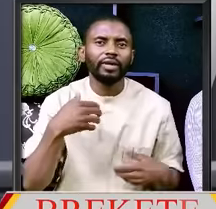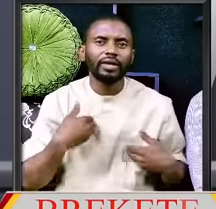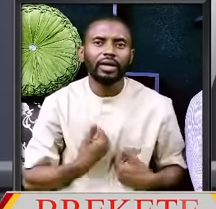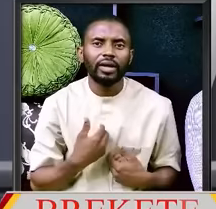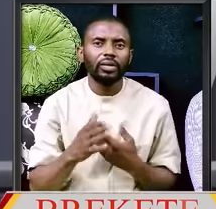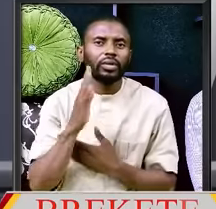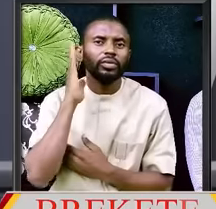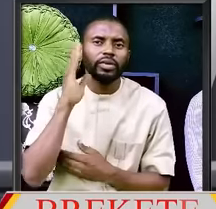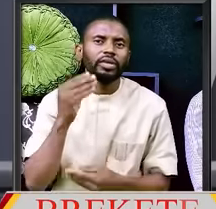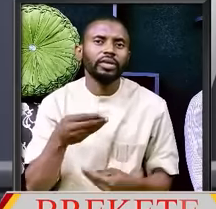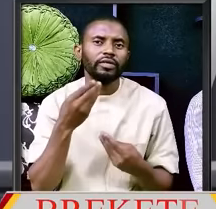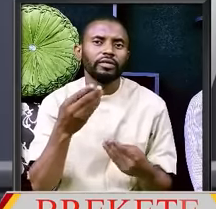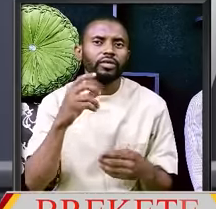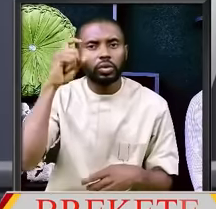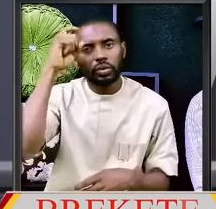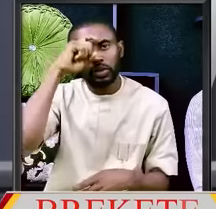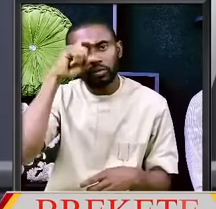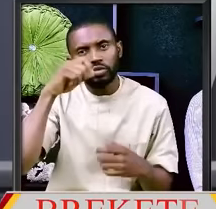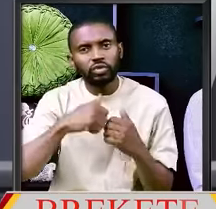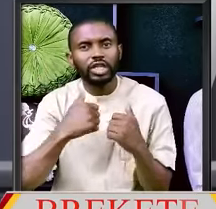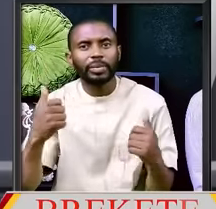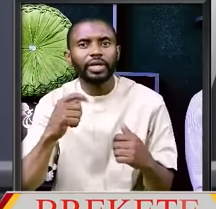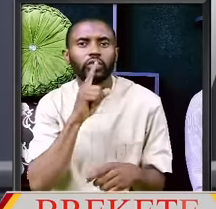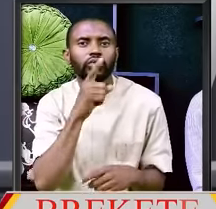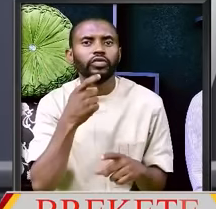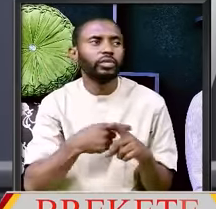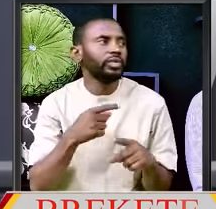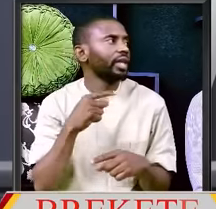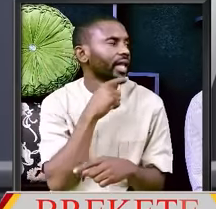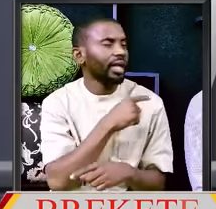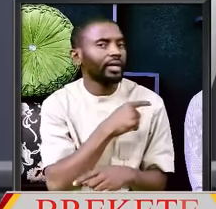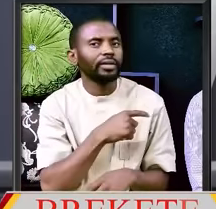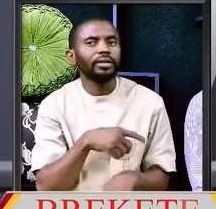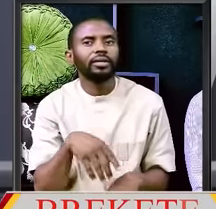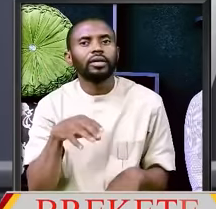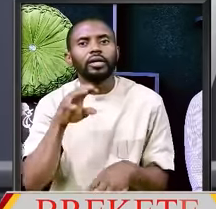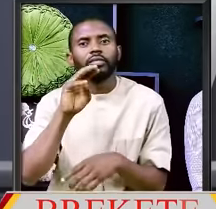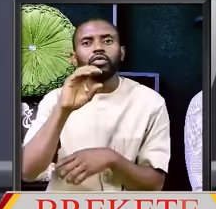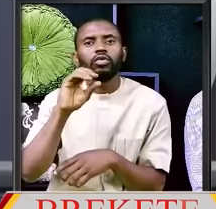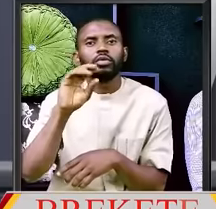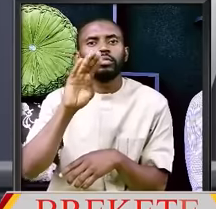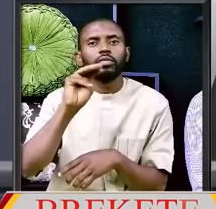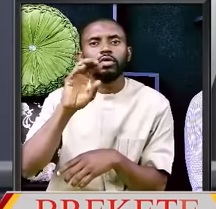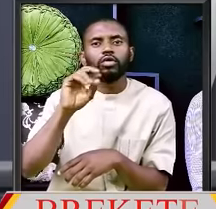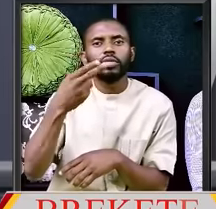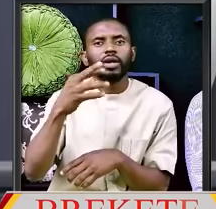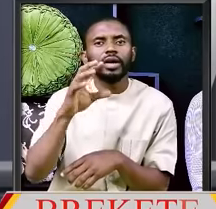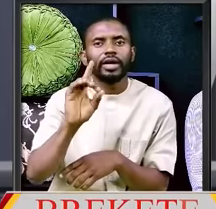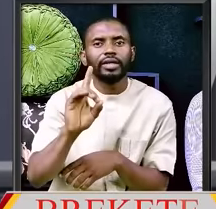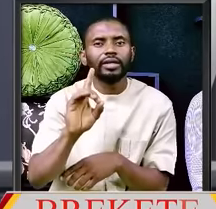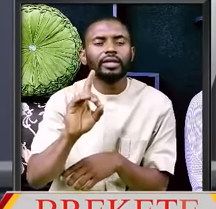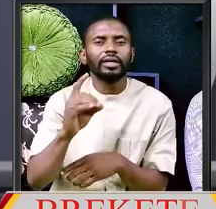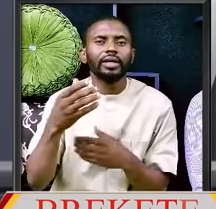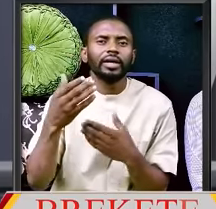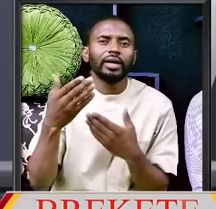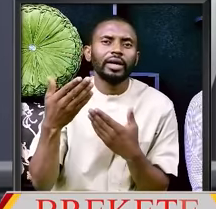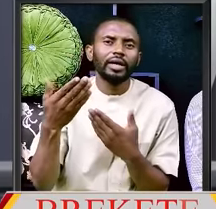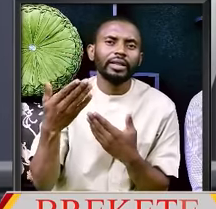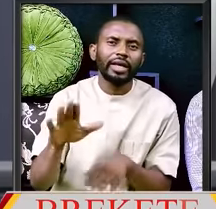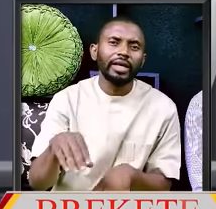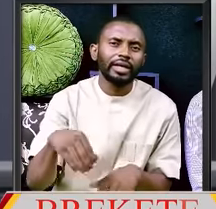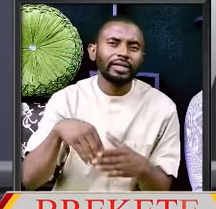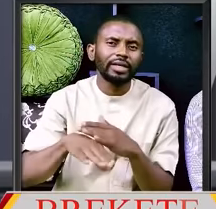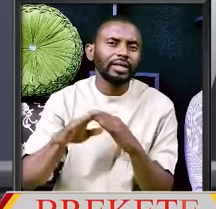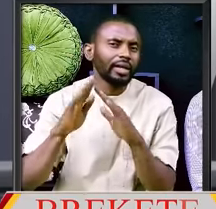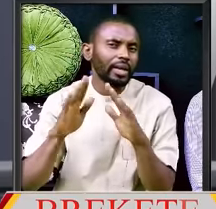God will give you the wisdom to separate the truth from the lies. Amen. Mohbad dead. No, he said a mystery. Now, inside his house,